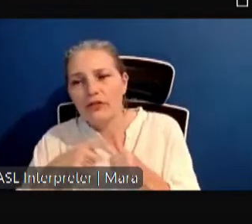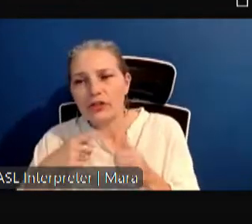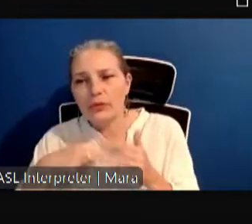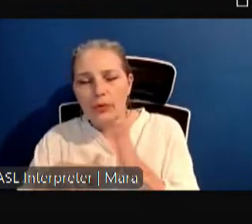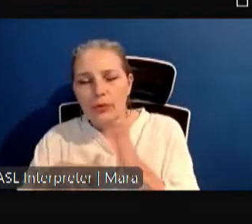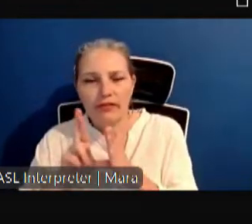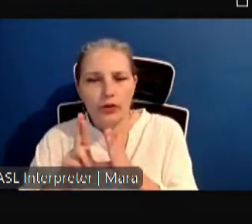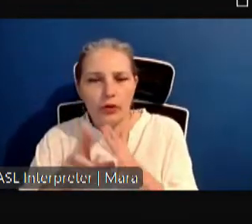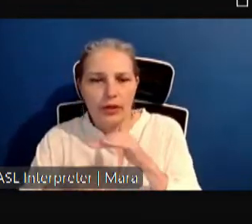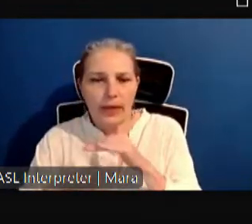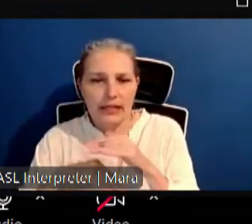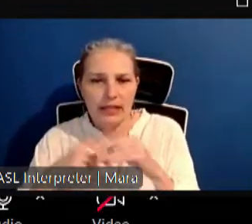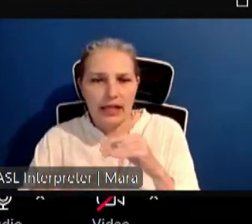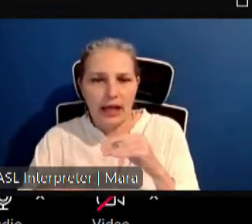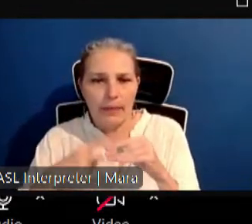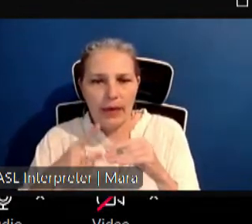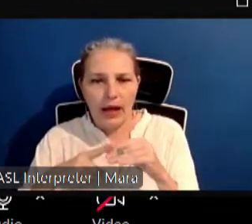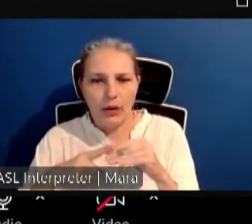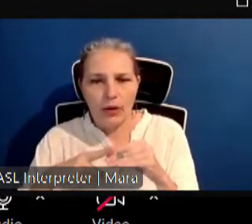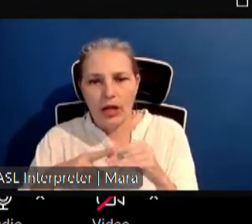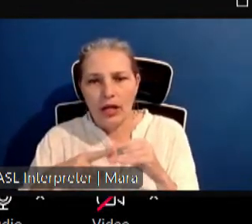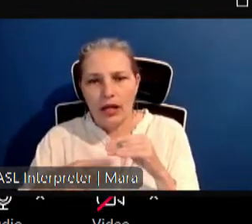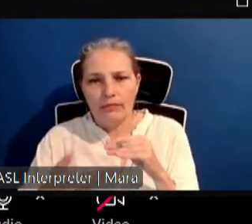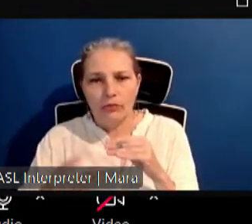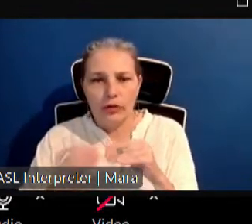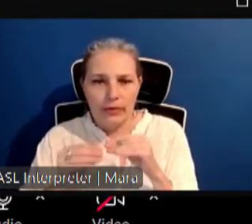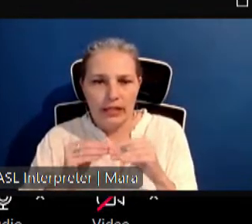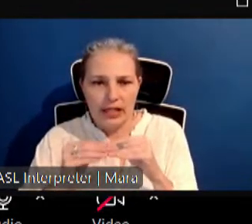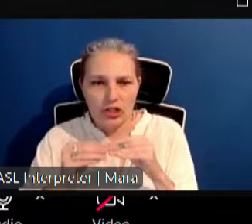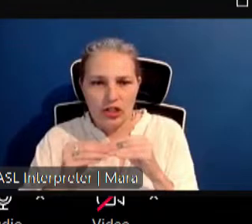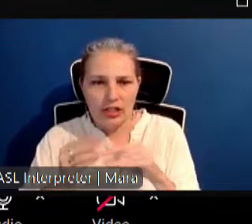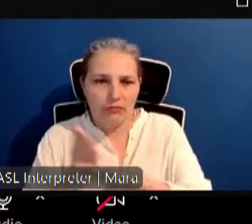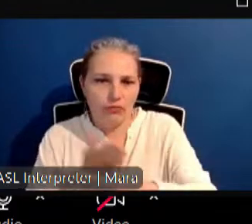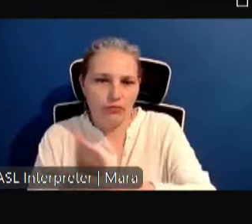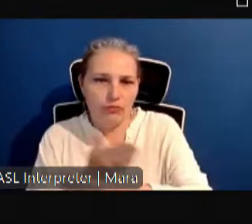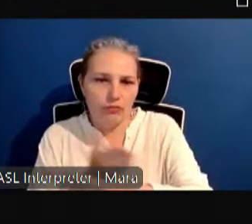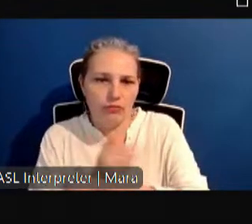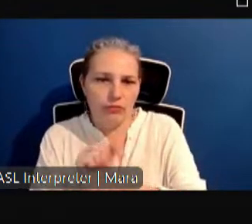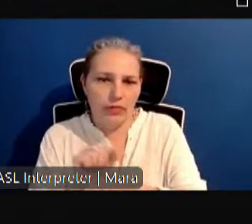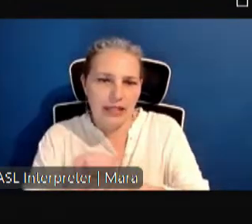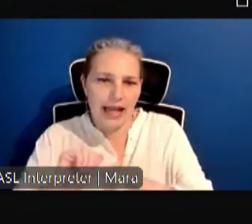basics about remediation and restoration work and hiring a contractor. Next slide, please.